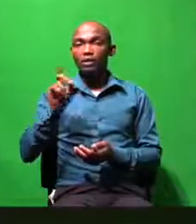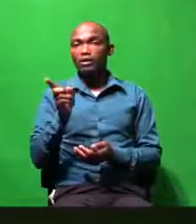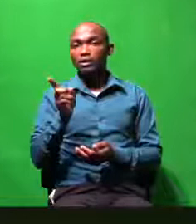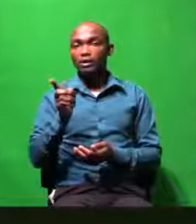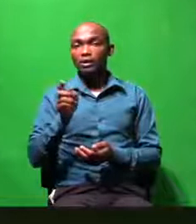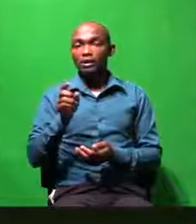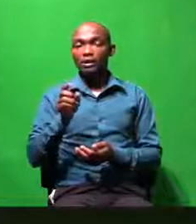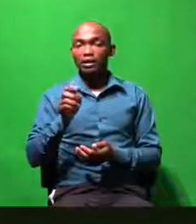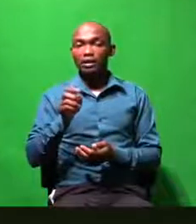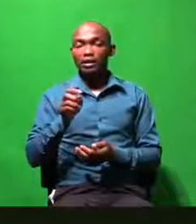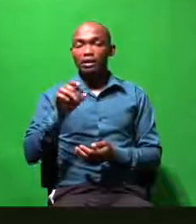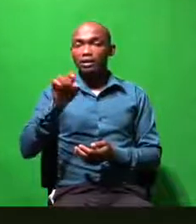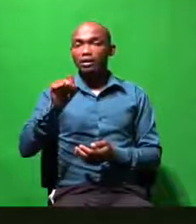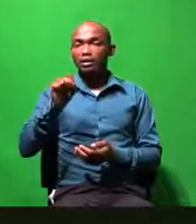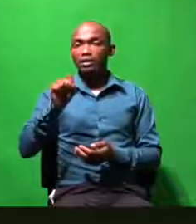survey.